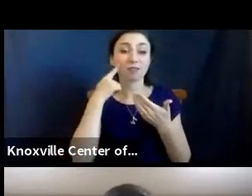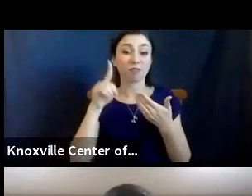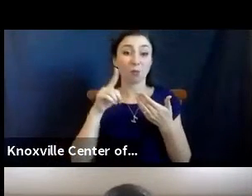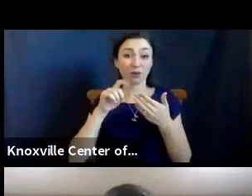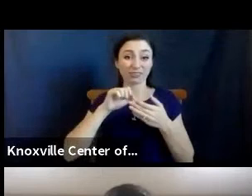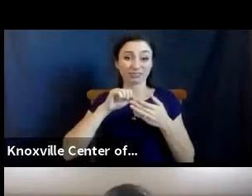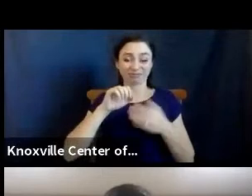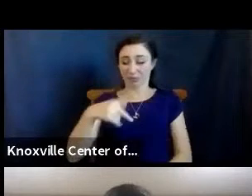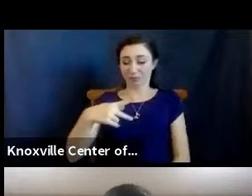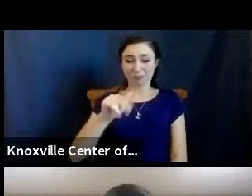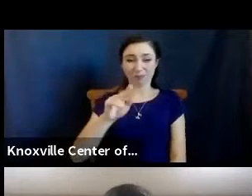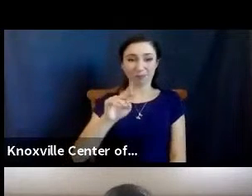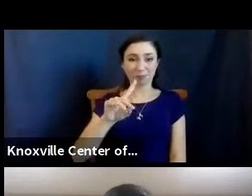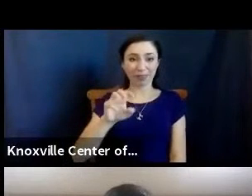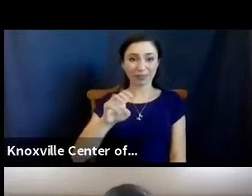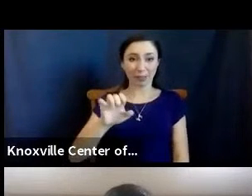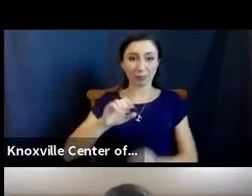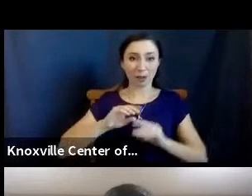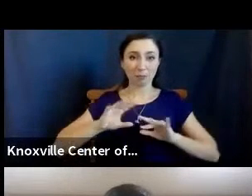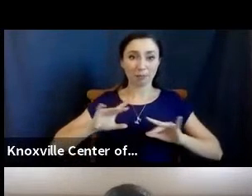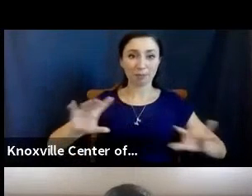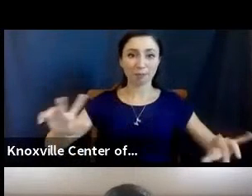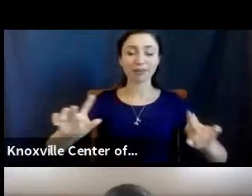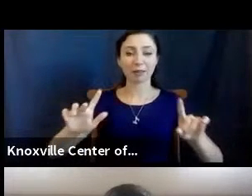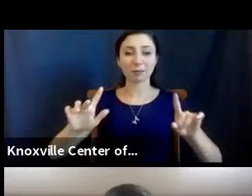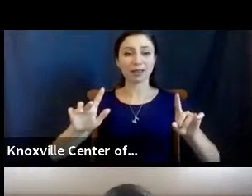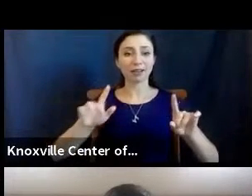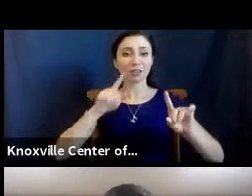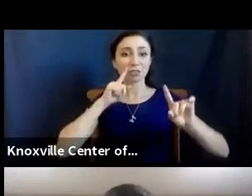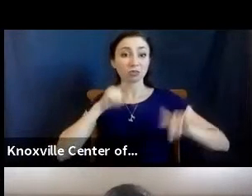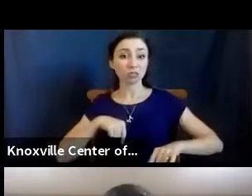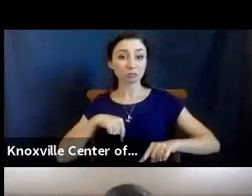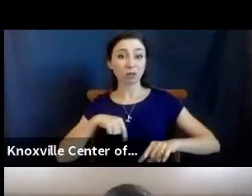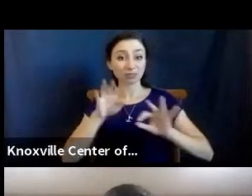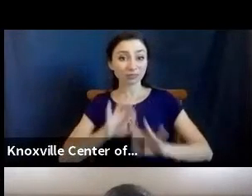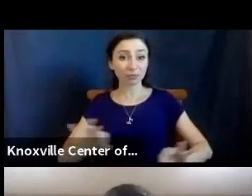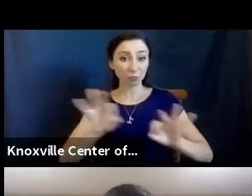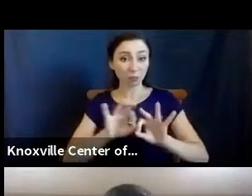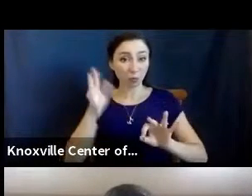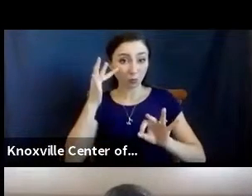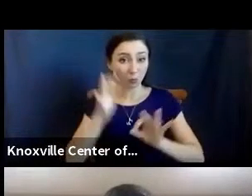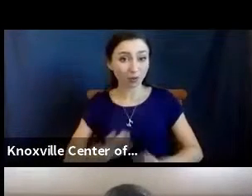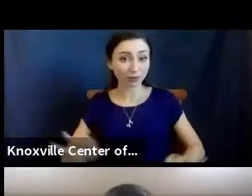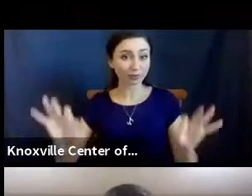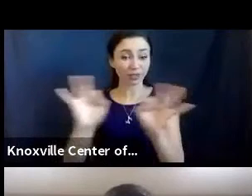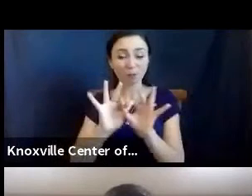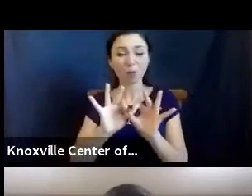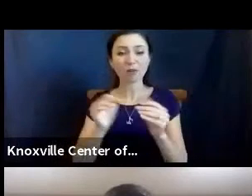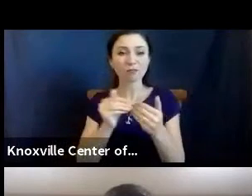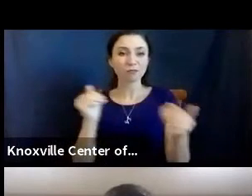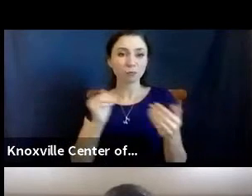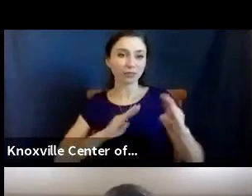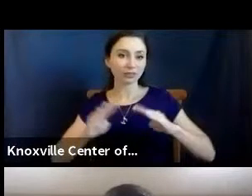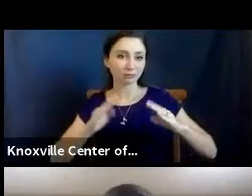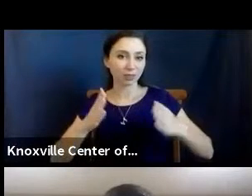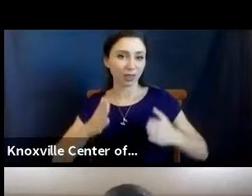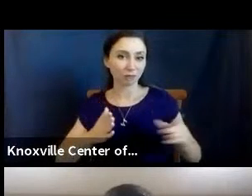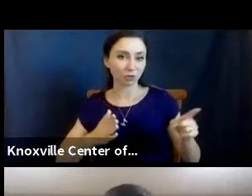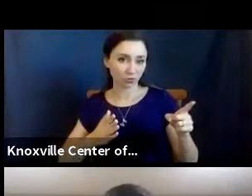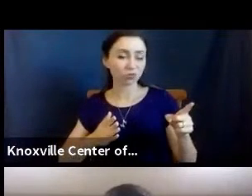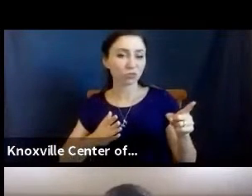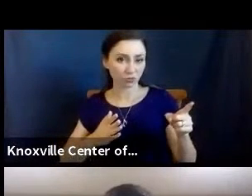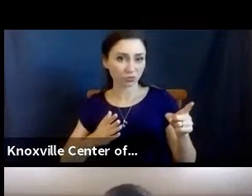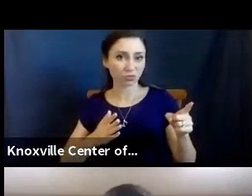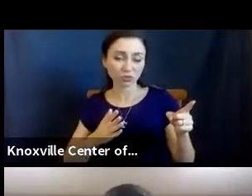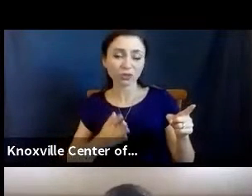the dynamics of policy responses matter a lot. And the reason they matter a lot comes back to avoidance behavior. When we look back in March through